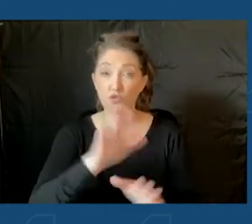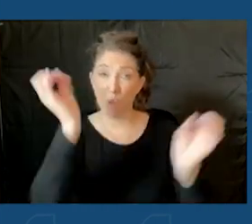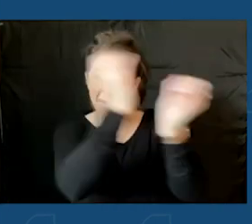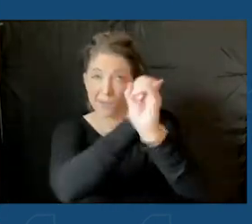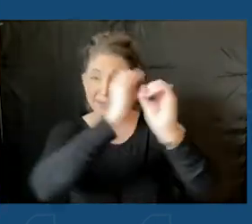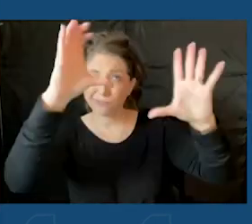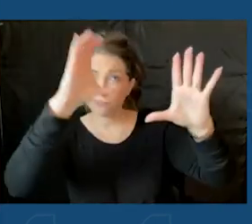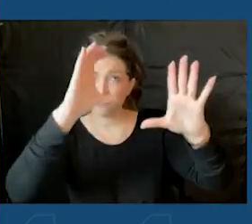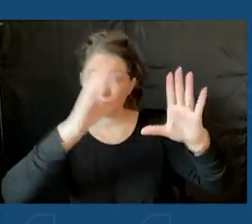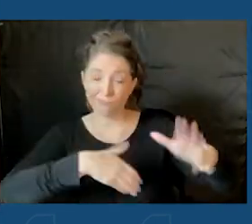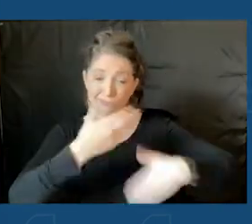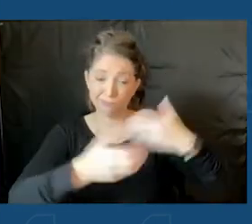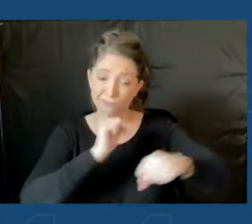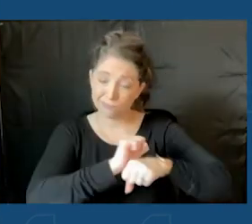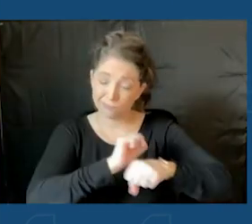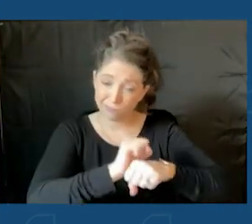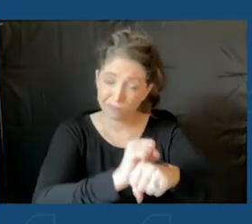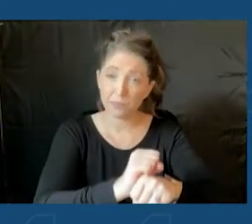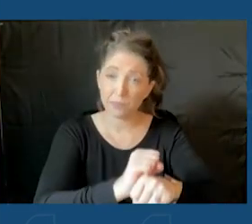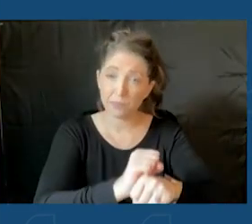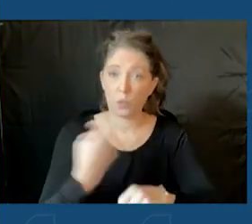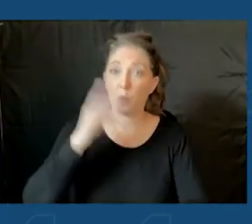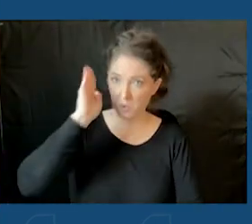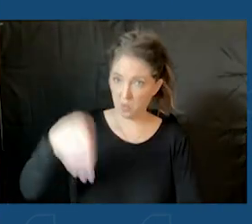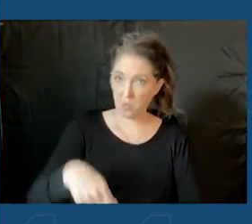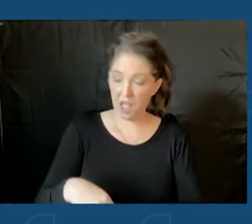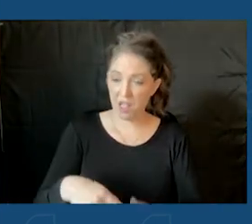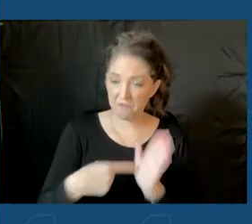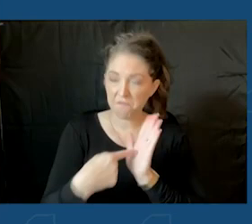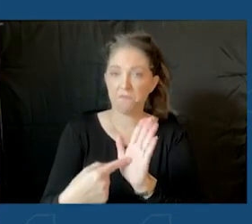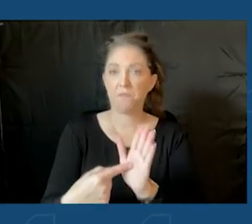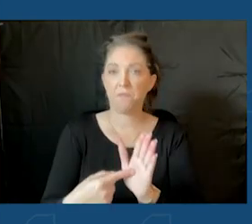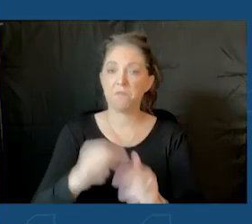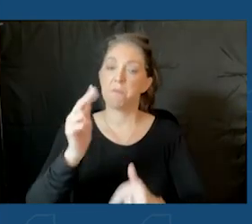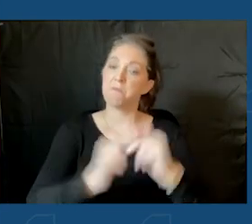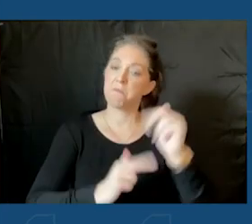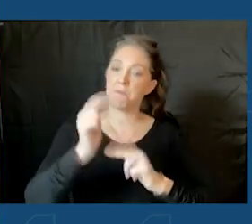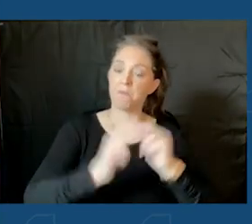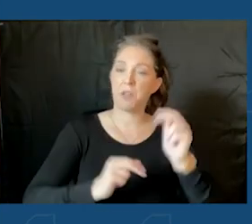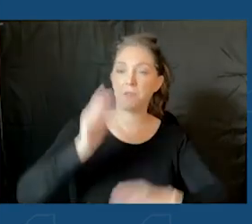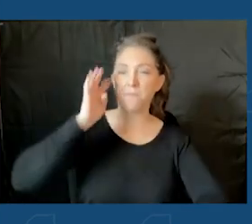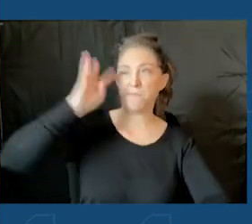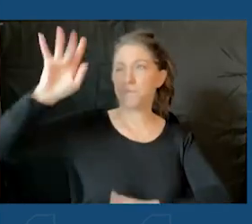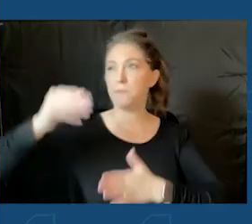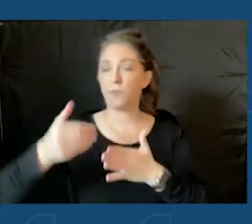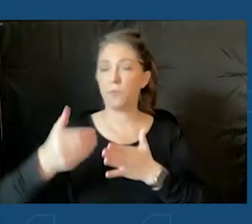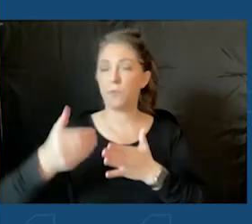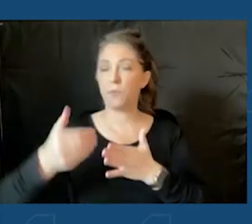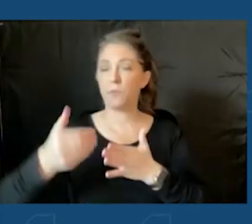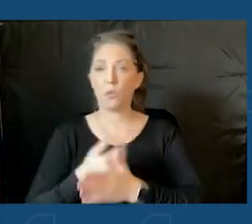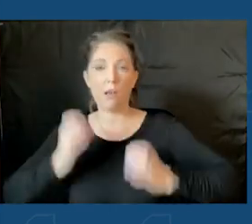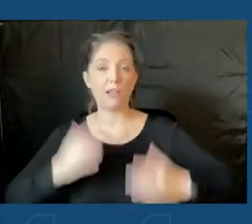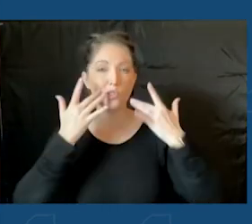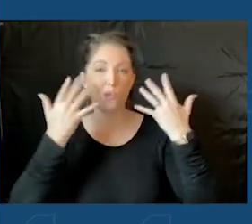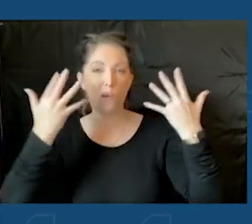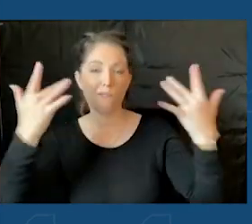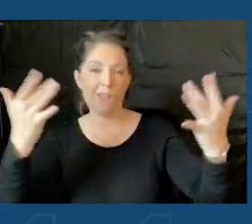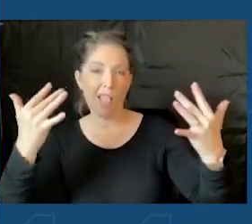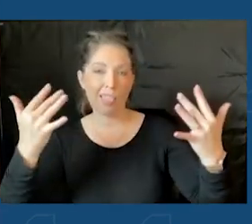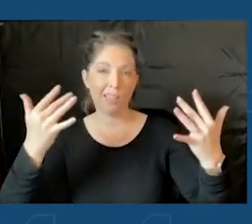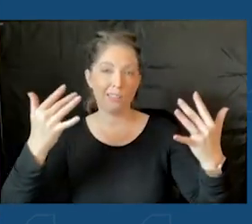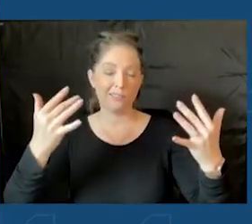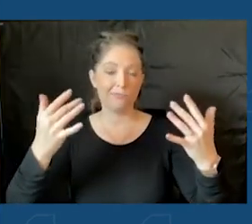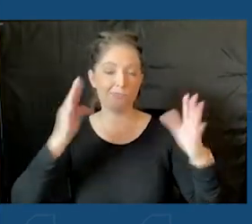will deliver the following: build an innovative, customer-friendly, sustainably focused,